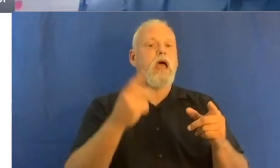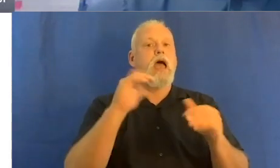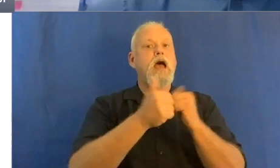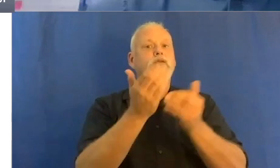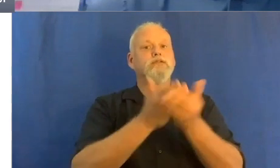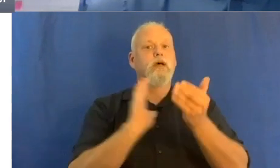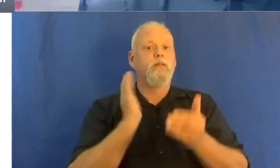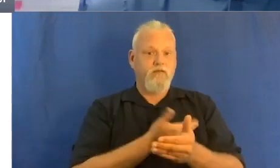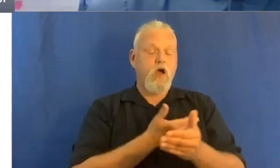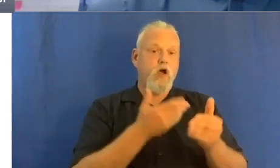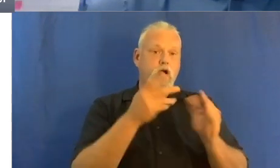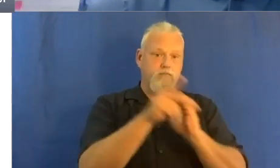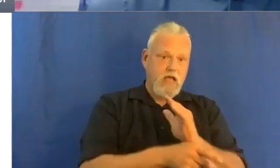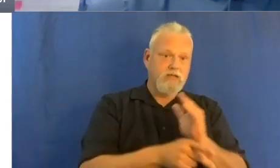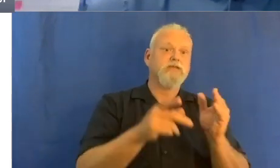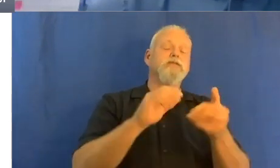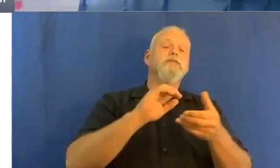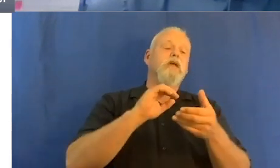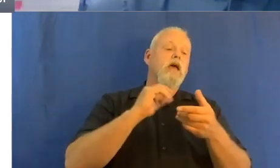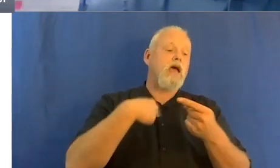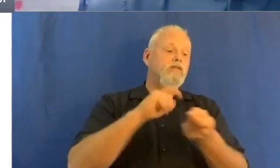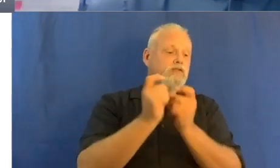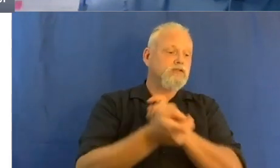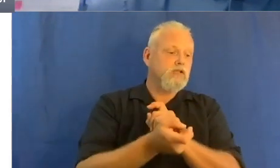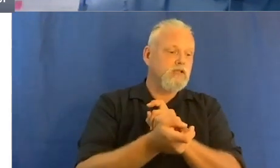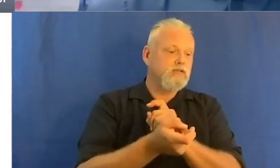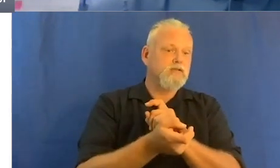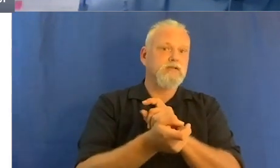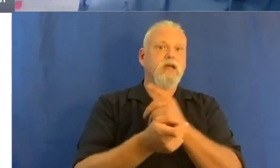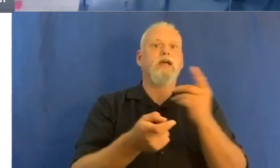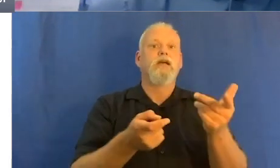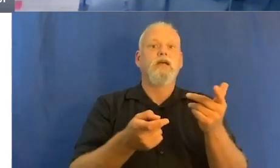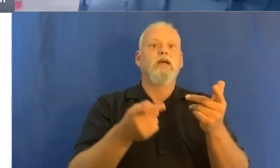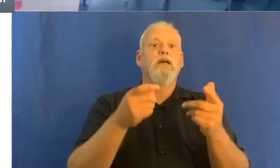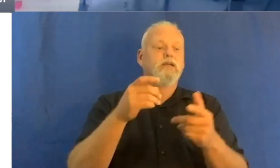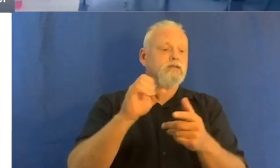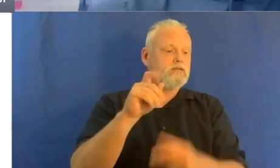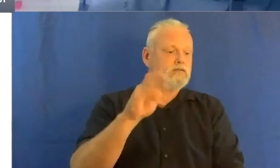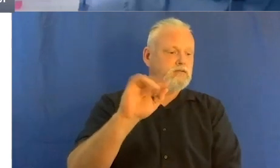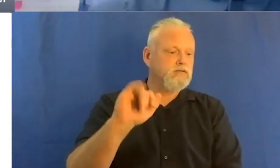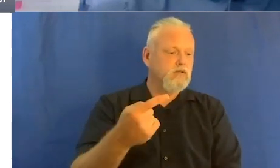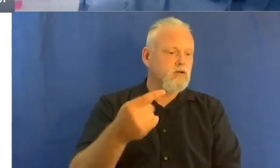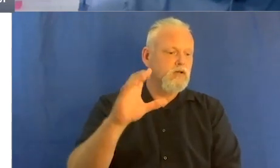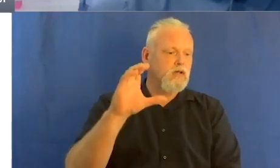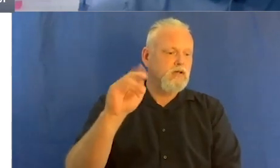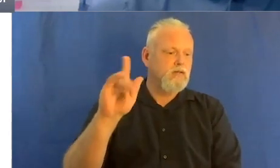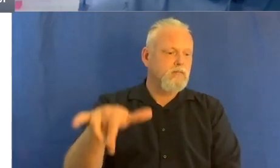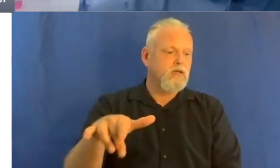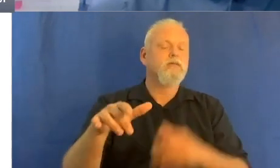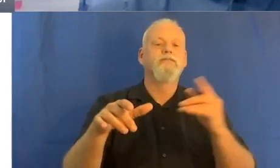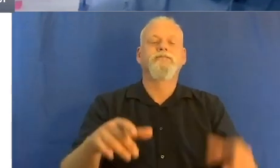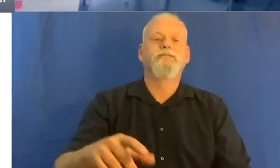priorities have shifted since we last gathered in March. Welcome Ronald Johnson, Steering Committee Chair of the U.S. People Living with HIV Caucus.